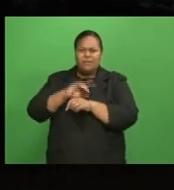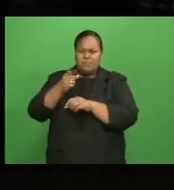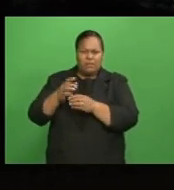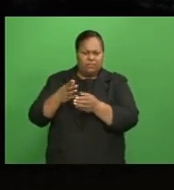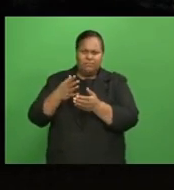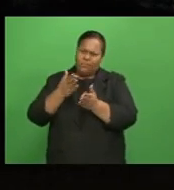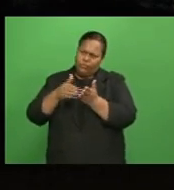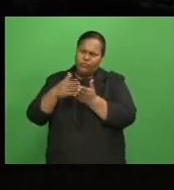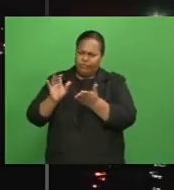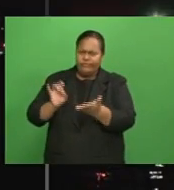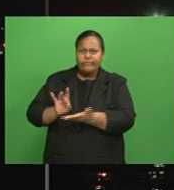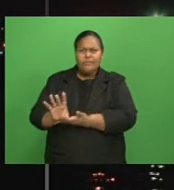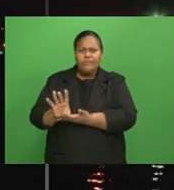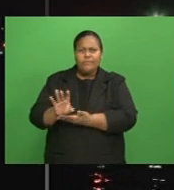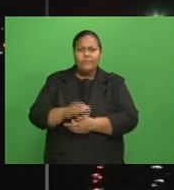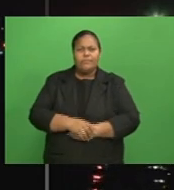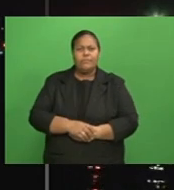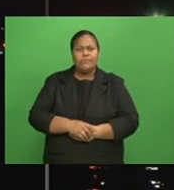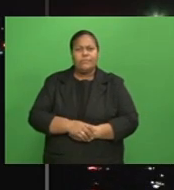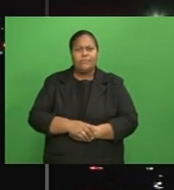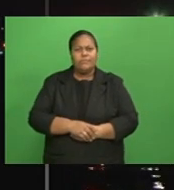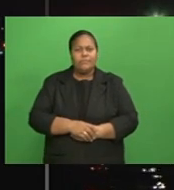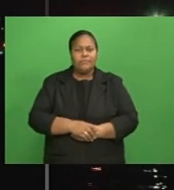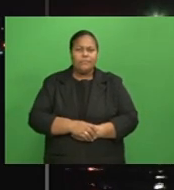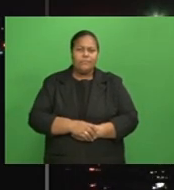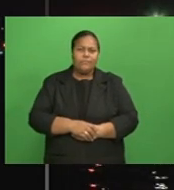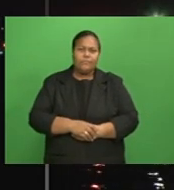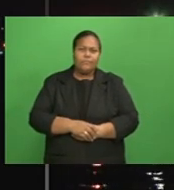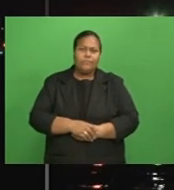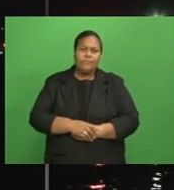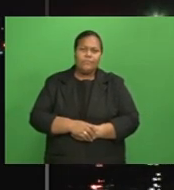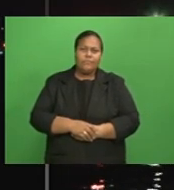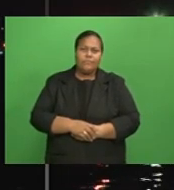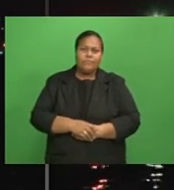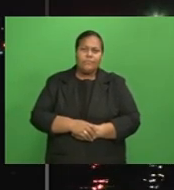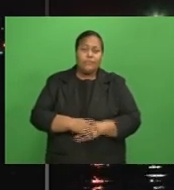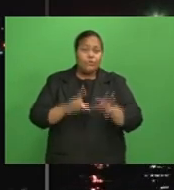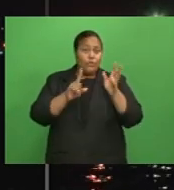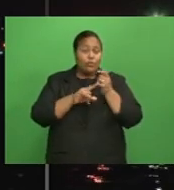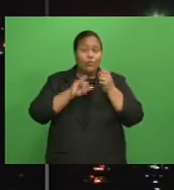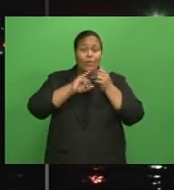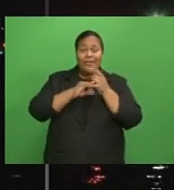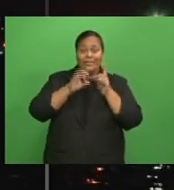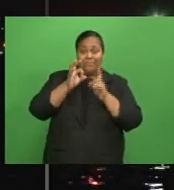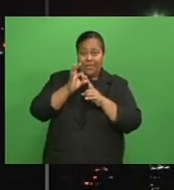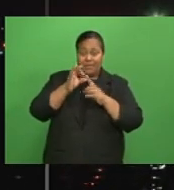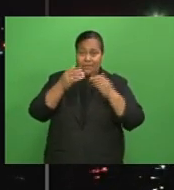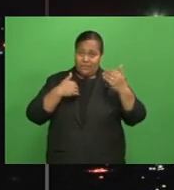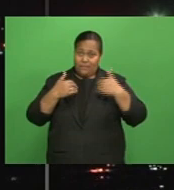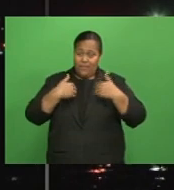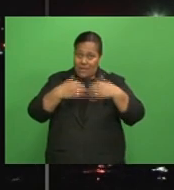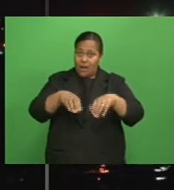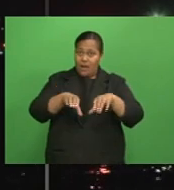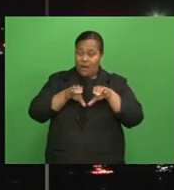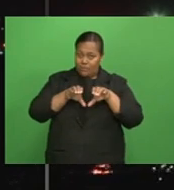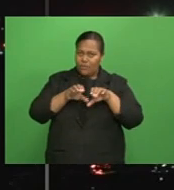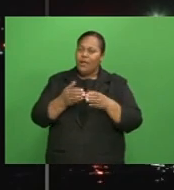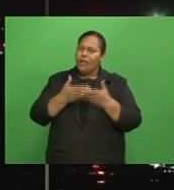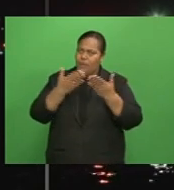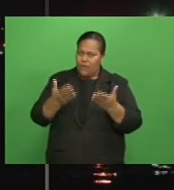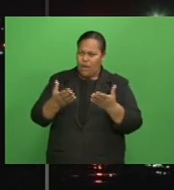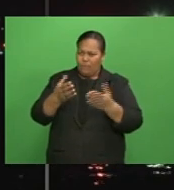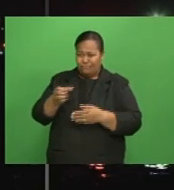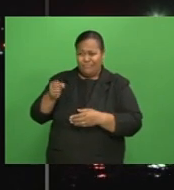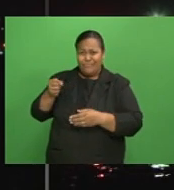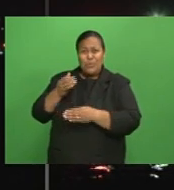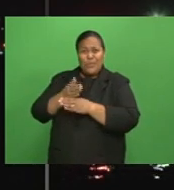terminations. Thanks for that, Felipe. The University of the South Pacific Council has set aside the suspension of